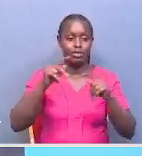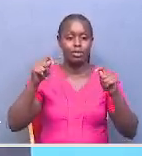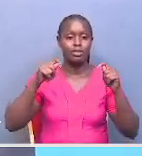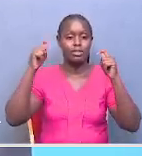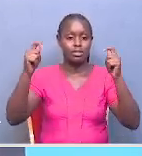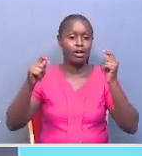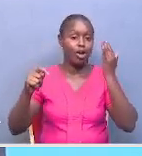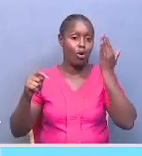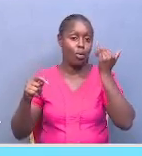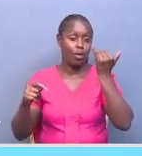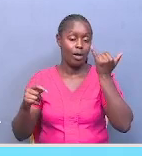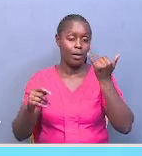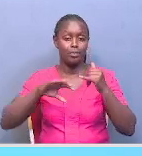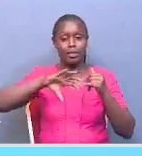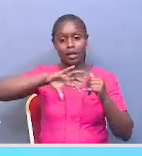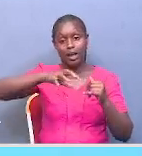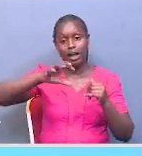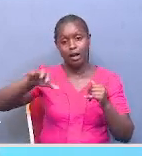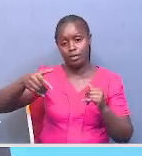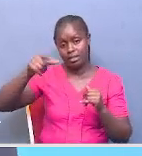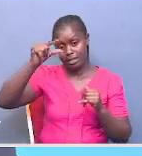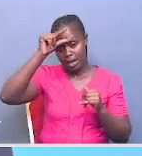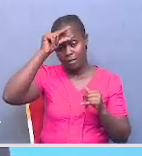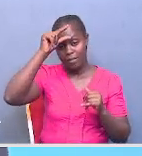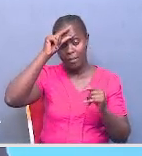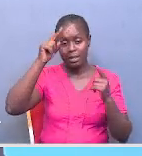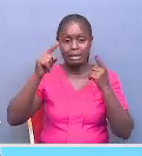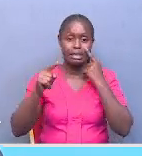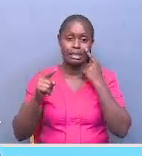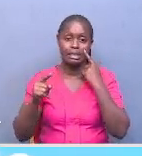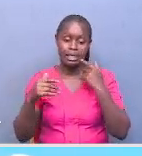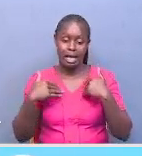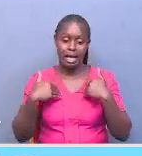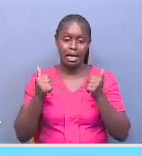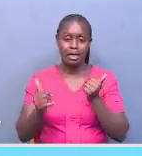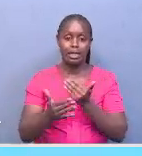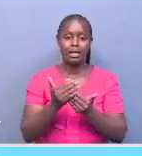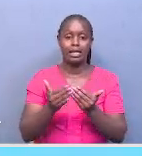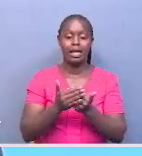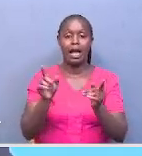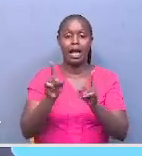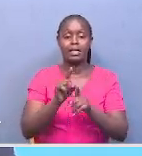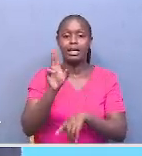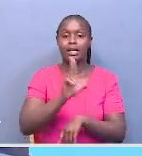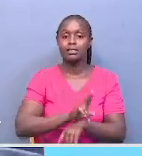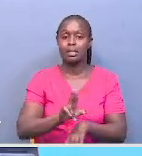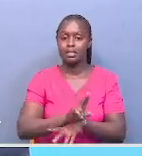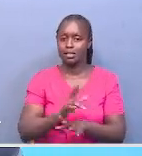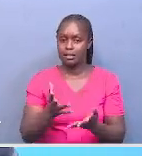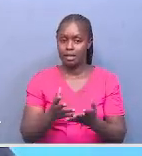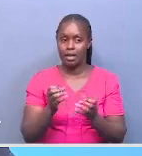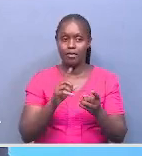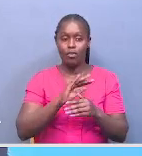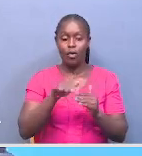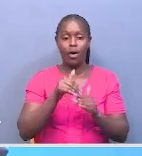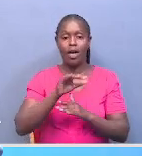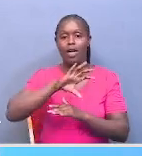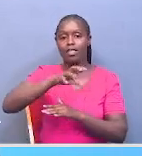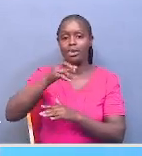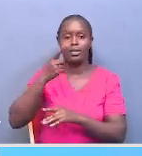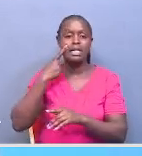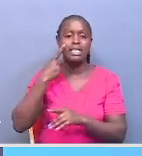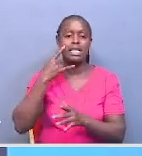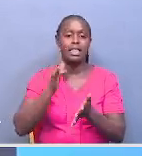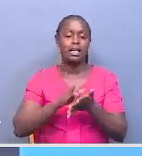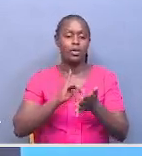this is because the county governments look at health care as an expenditure. So all the counties are seeing that they have reached the